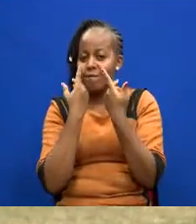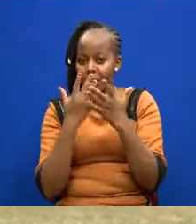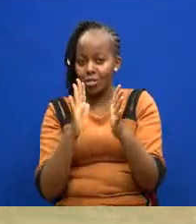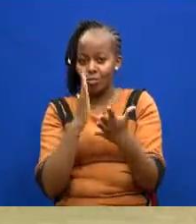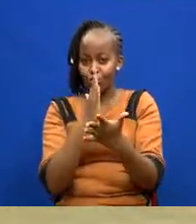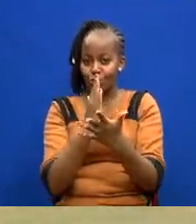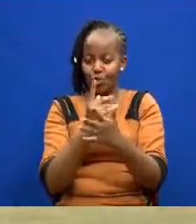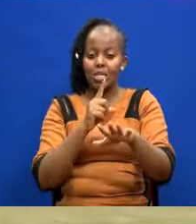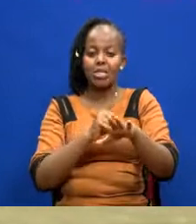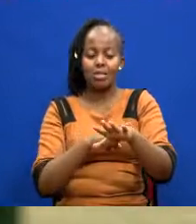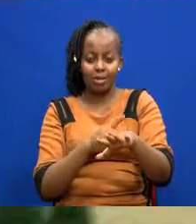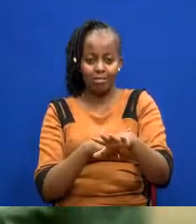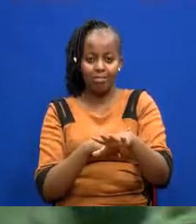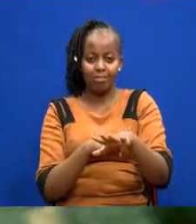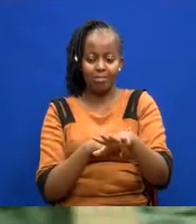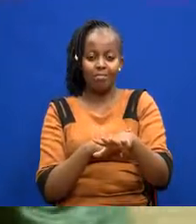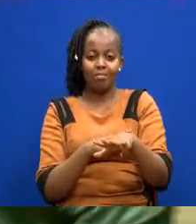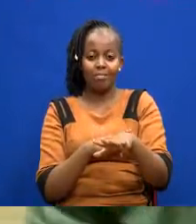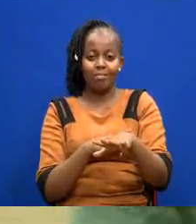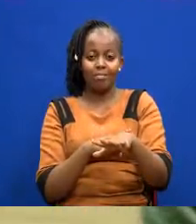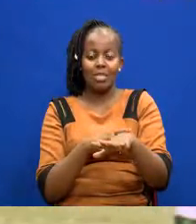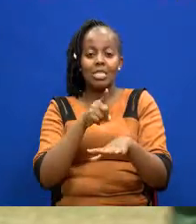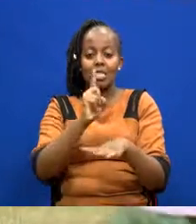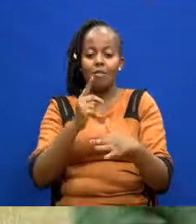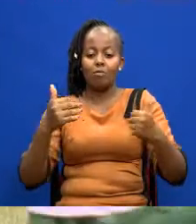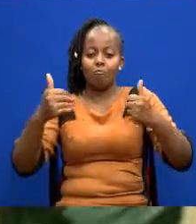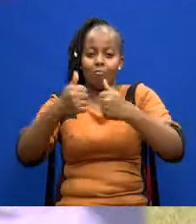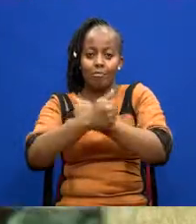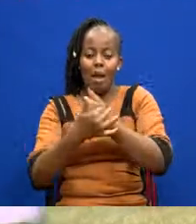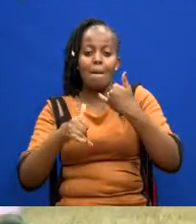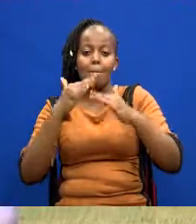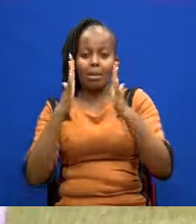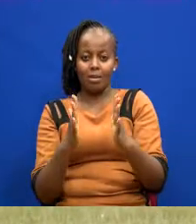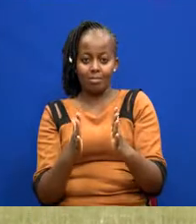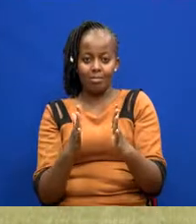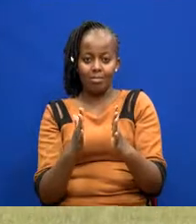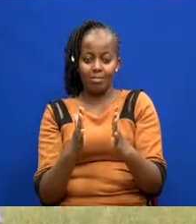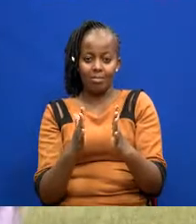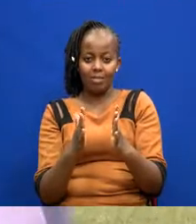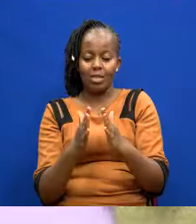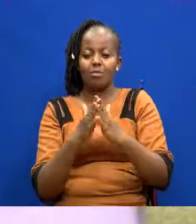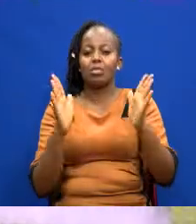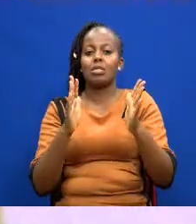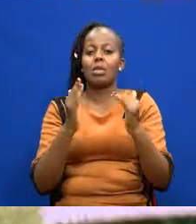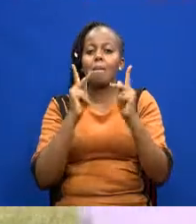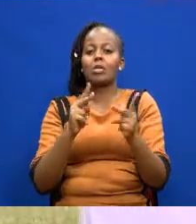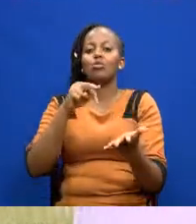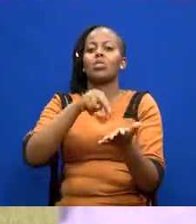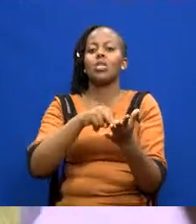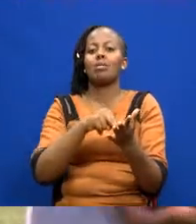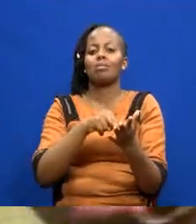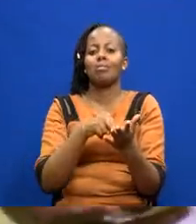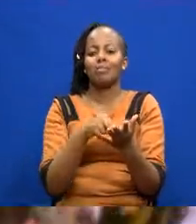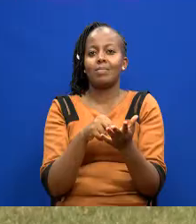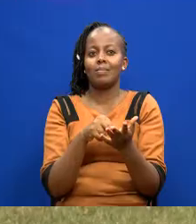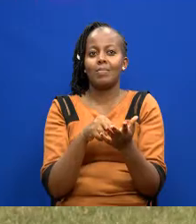completed when you are on the ground with the player, release the player, and get back on